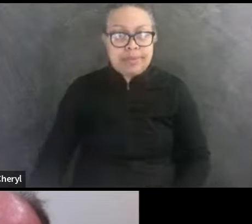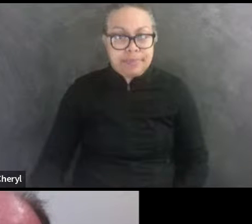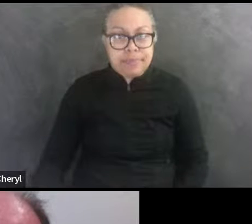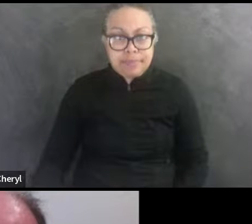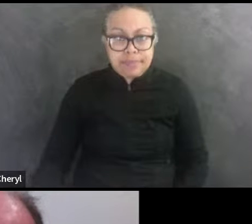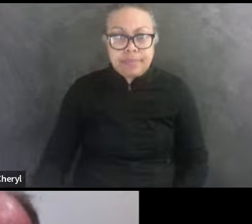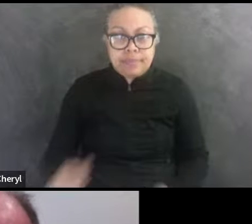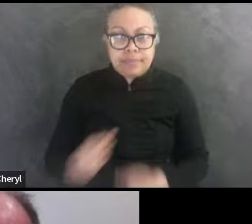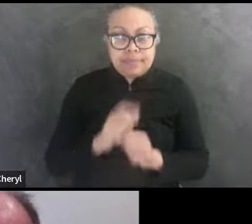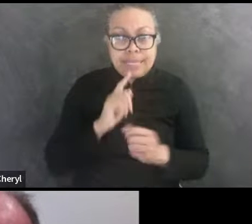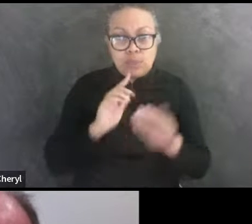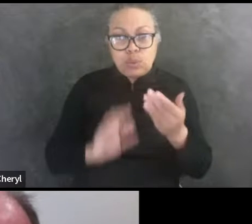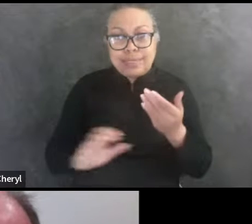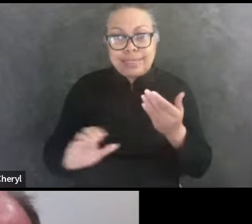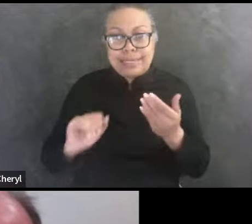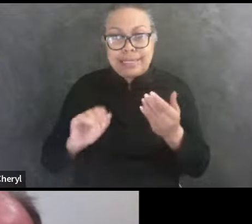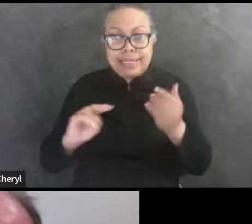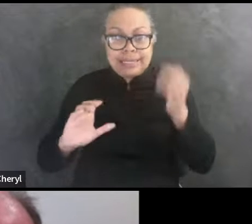sure to CC the ANC commissioner.